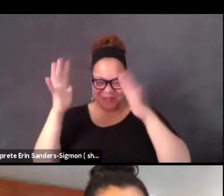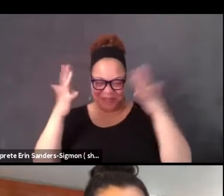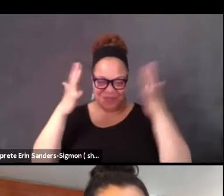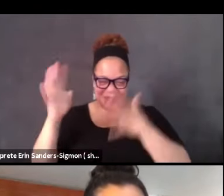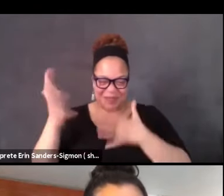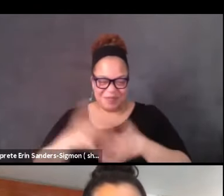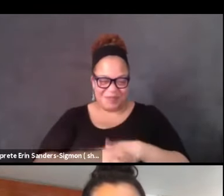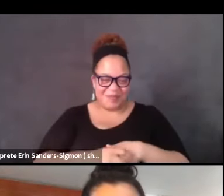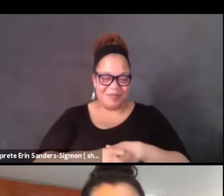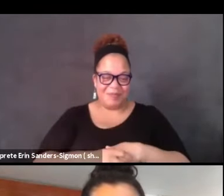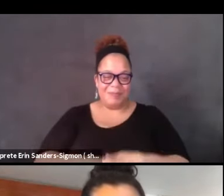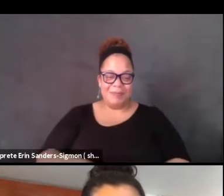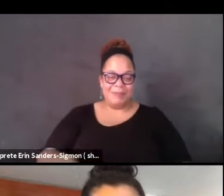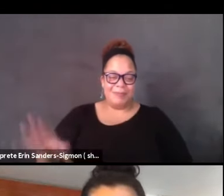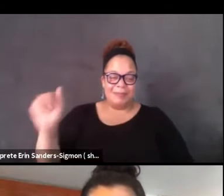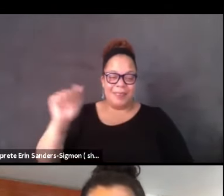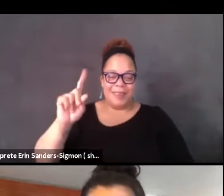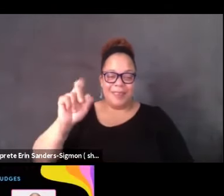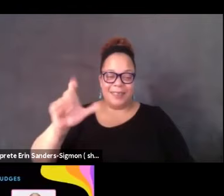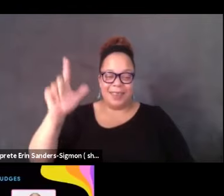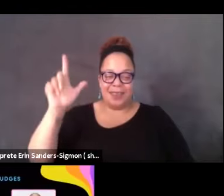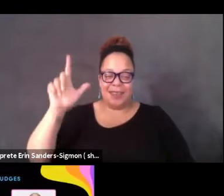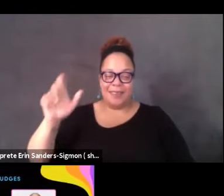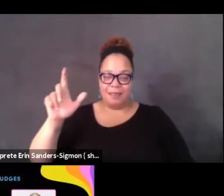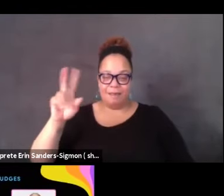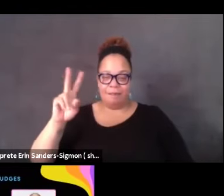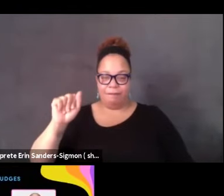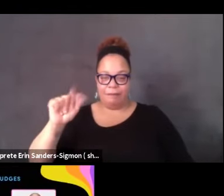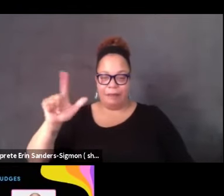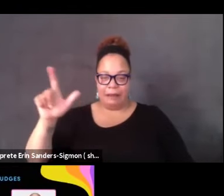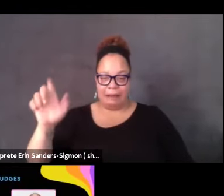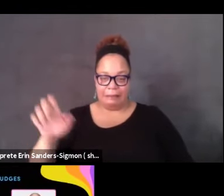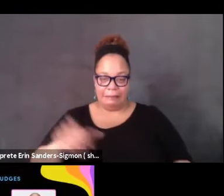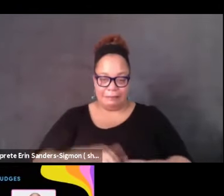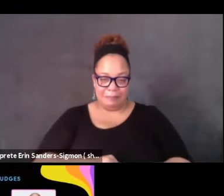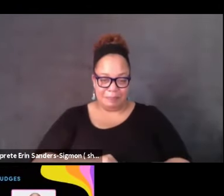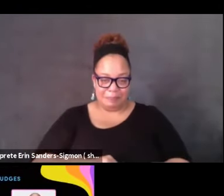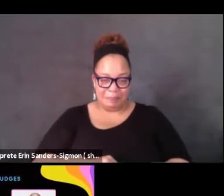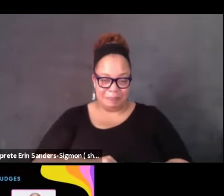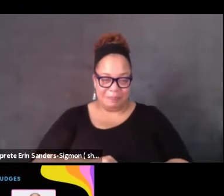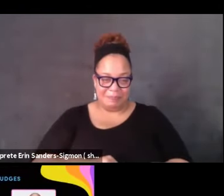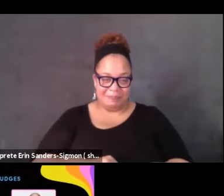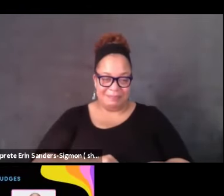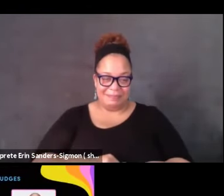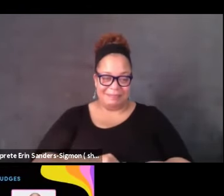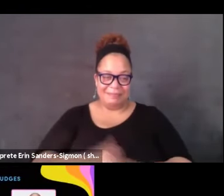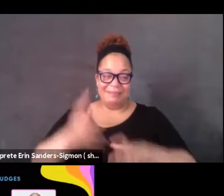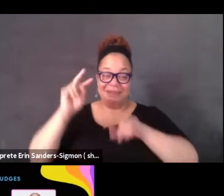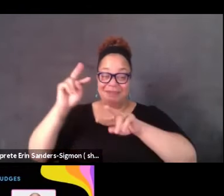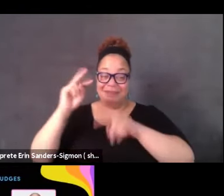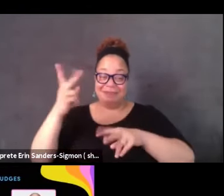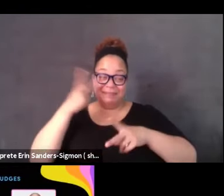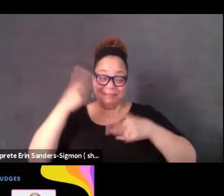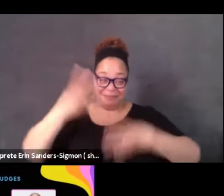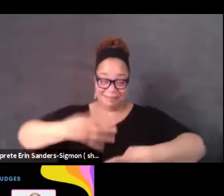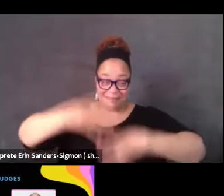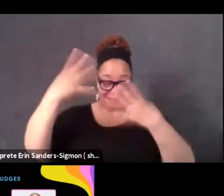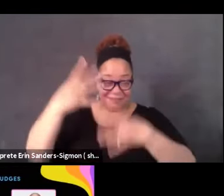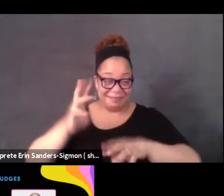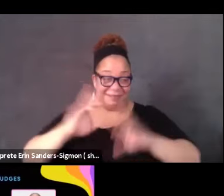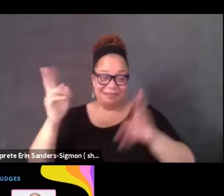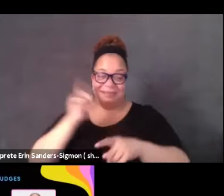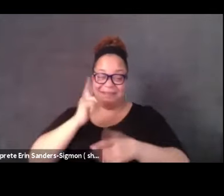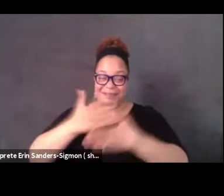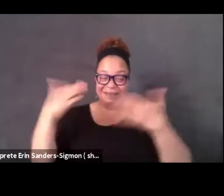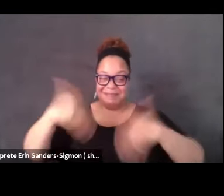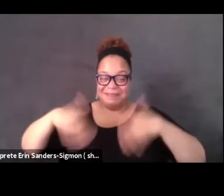I love it. I see the chat blowing up, please. Judges, look at the chat blowing up for y'all. Next up is Julian Randall, y'all.